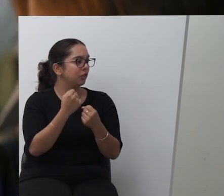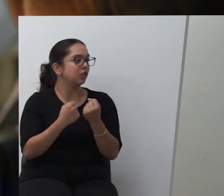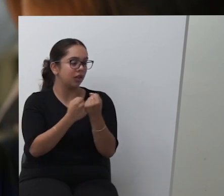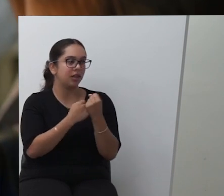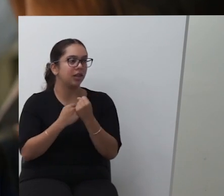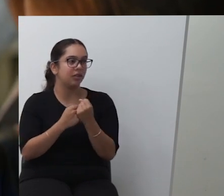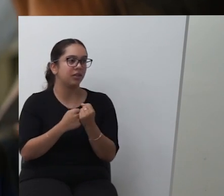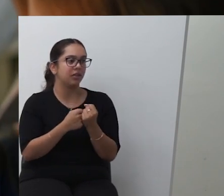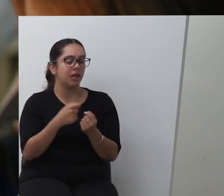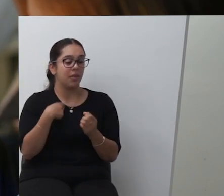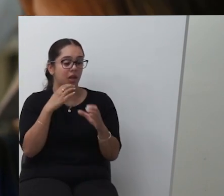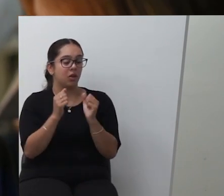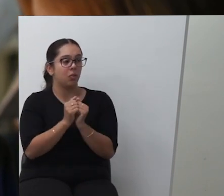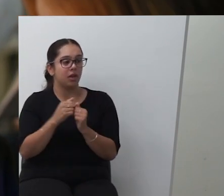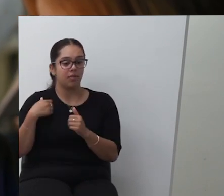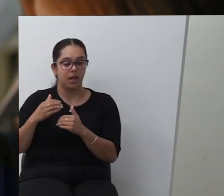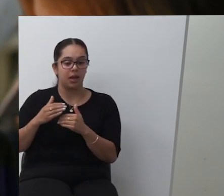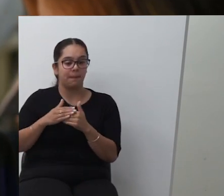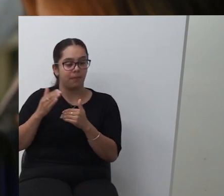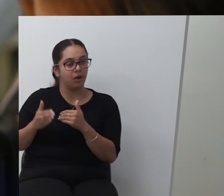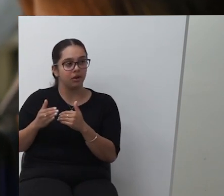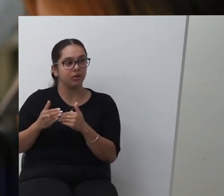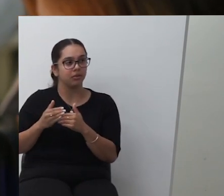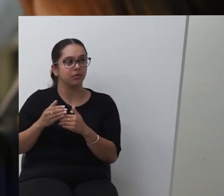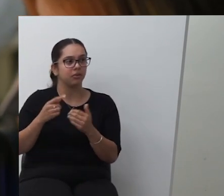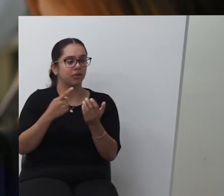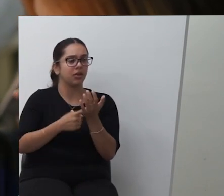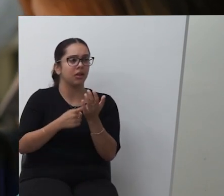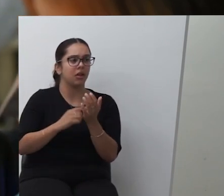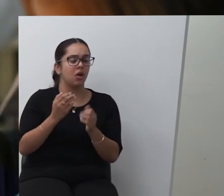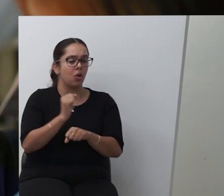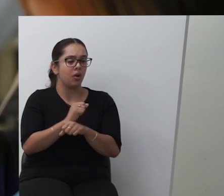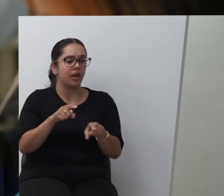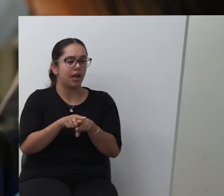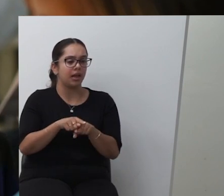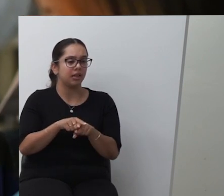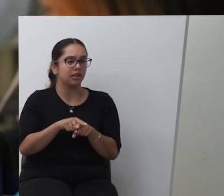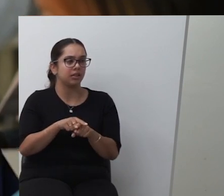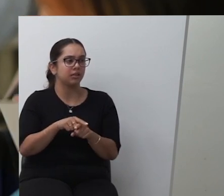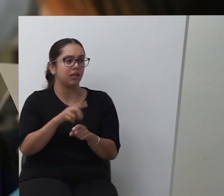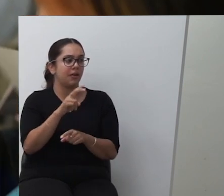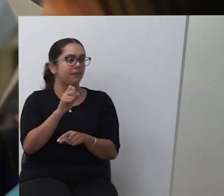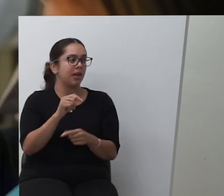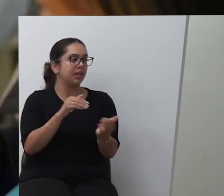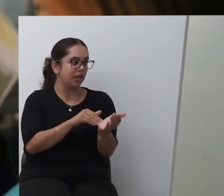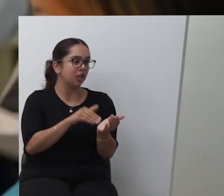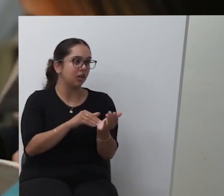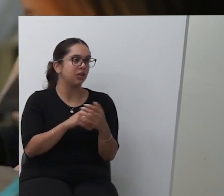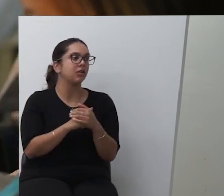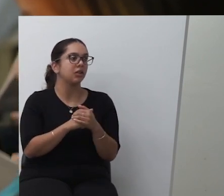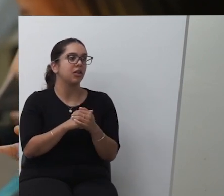my conversation with Nami, we were talking about like, yes, our work as a physician and veterinarian, or, you know, we fall into our